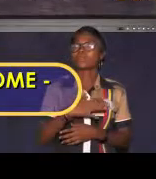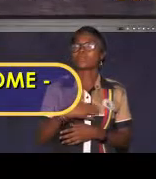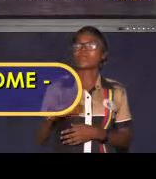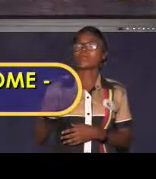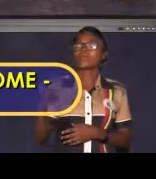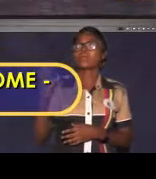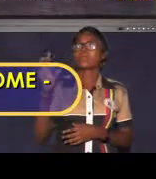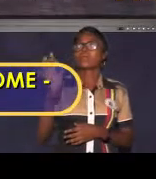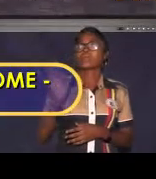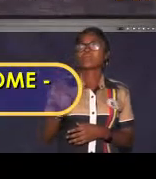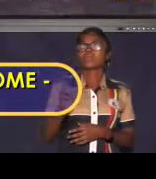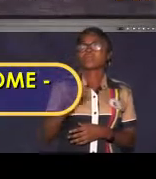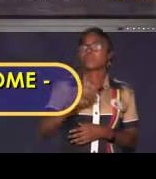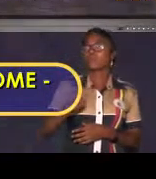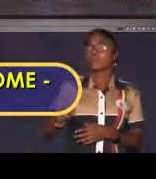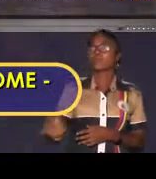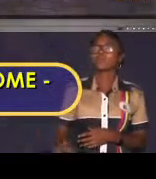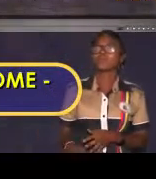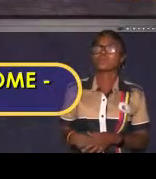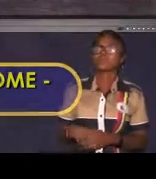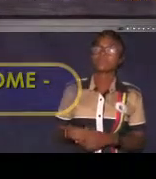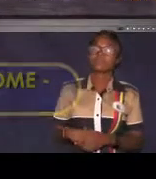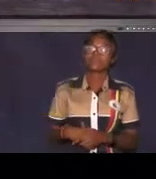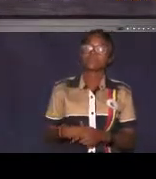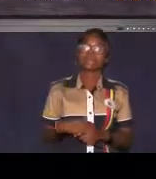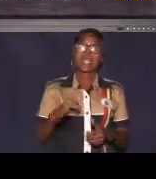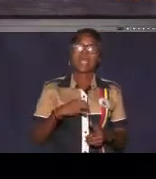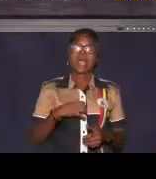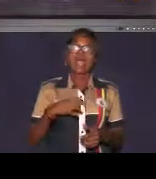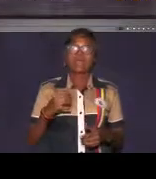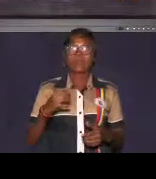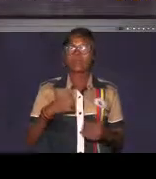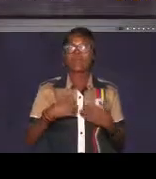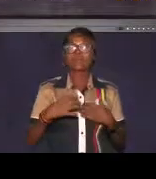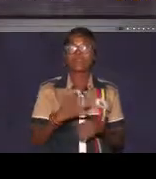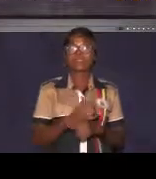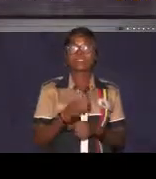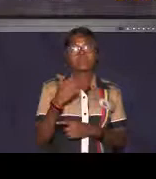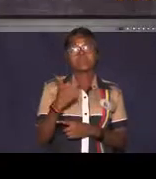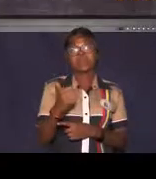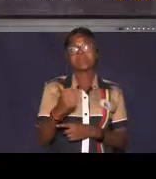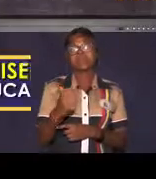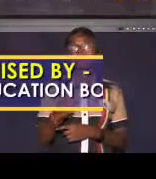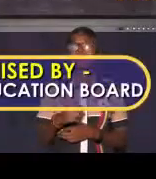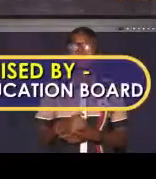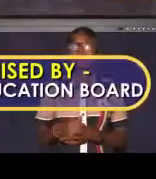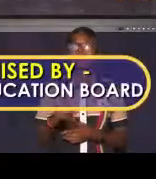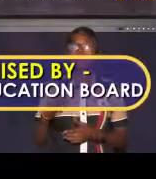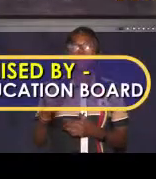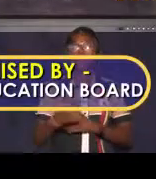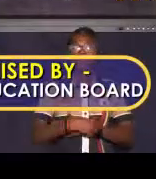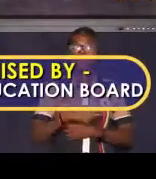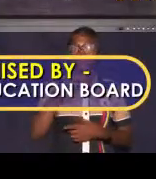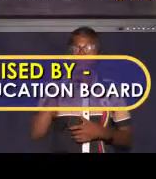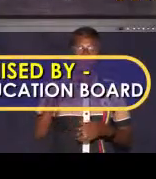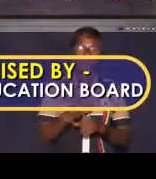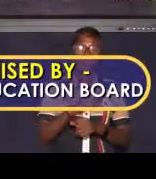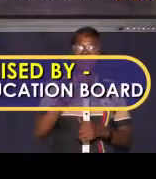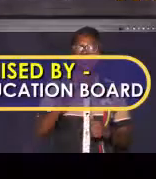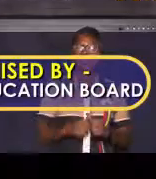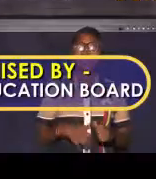8,100. Well, I'm sure that you must have at least gotten about 10 of them. Keep trying. One day you